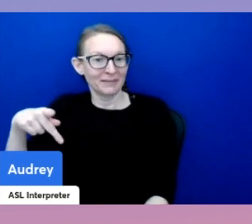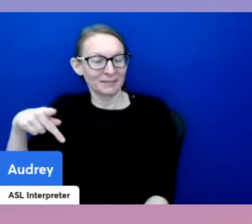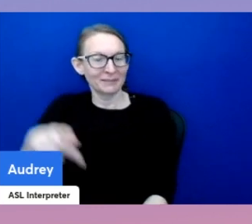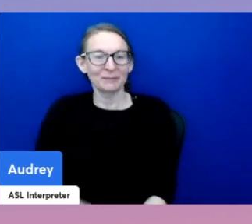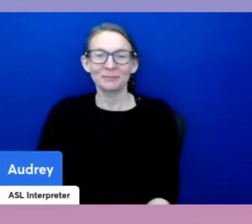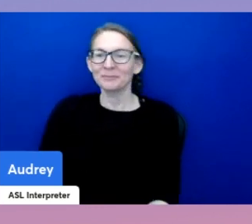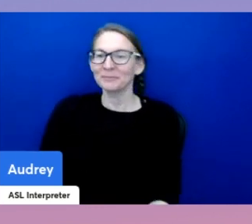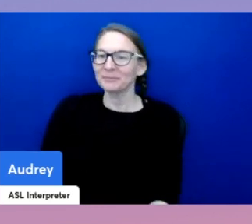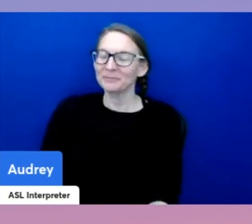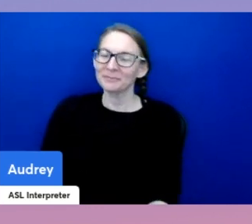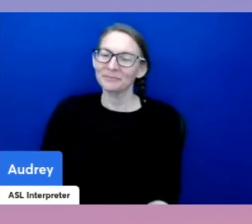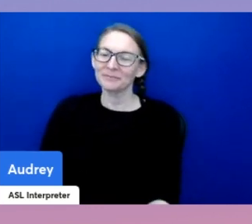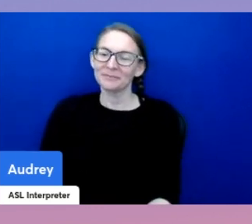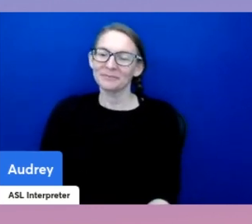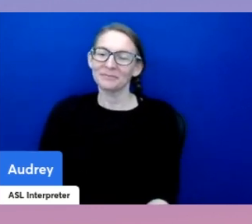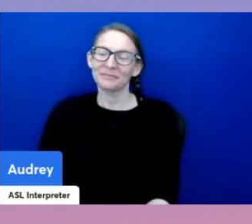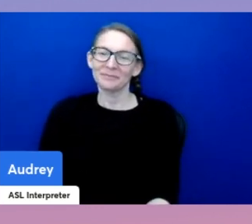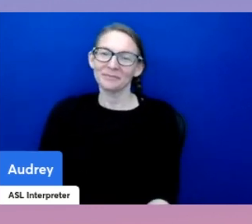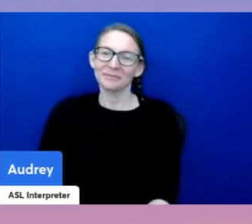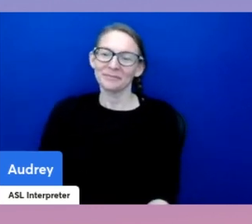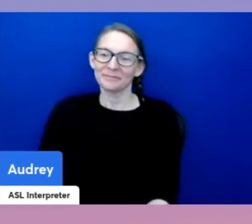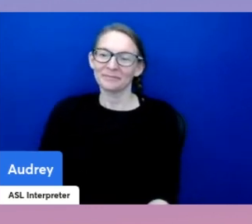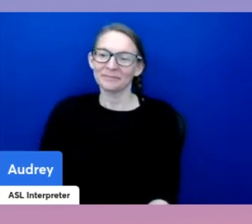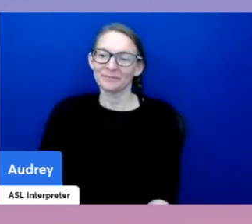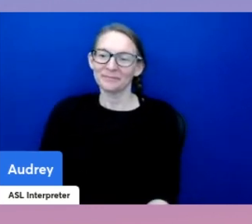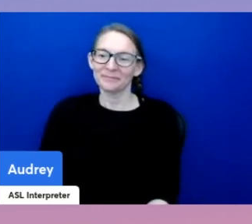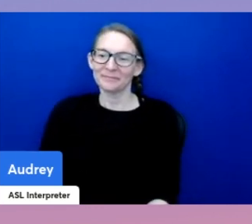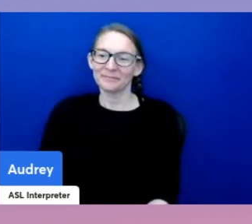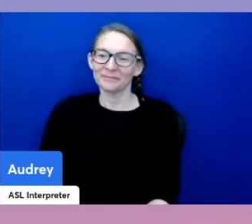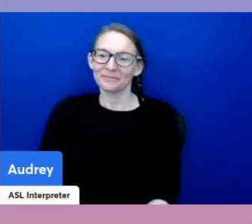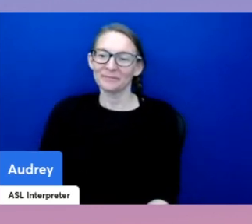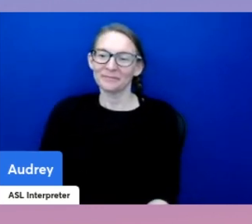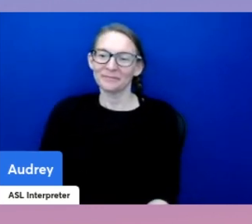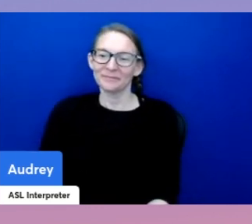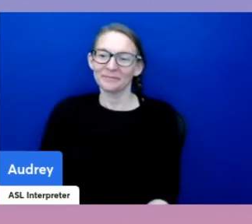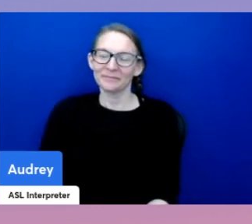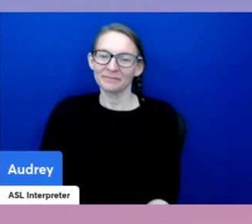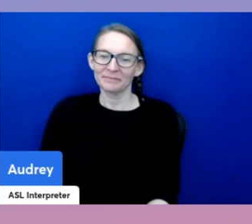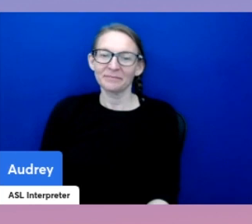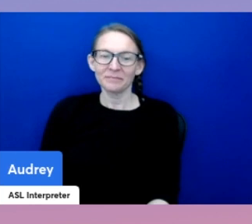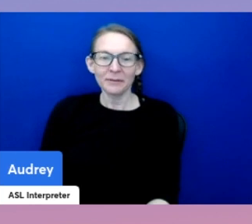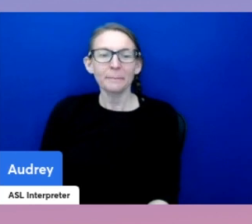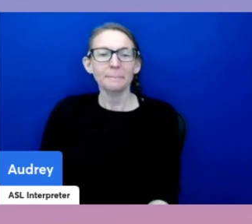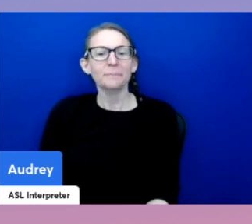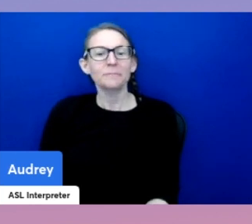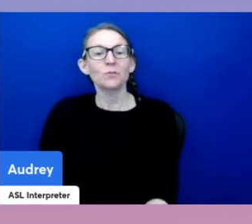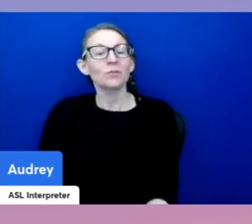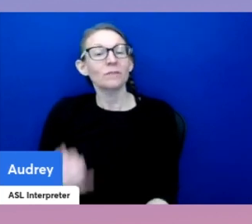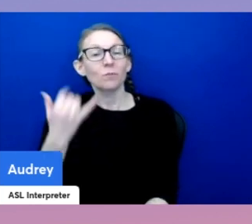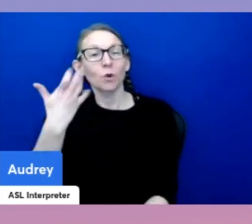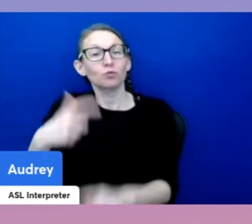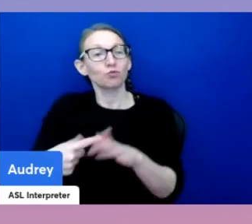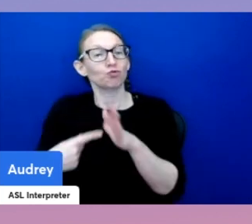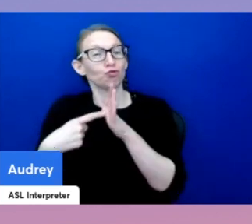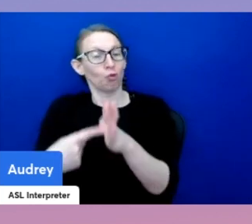But if you think it's okay, you want to show the testing